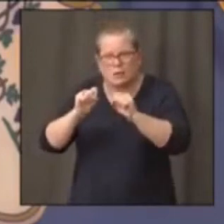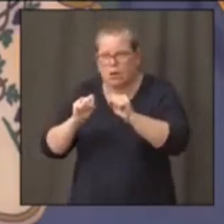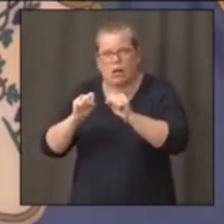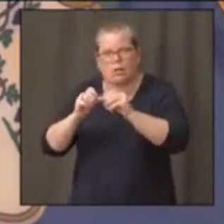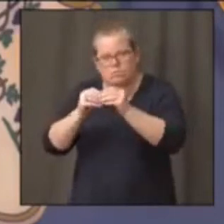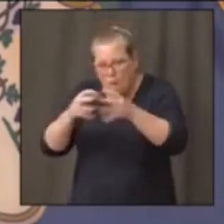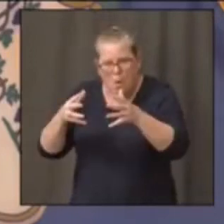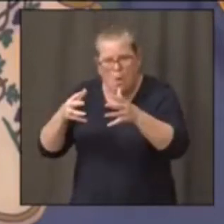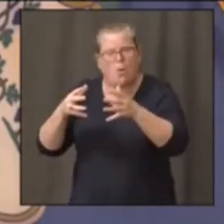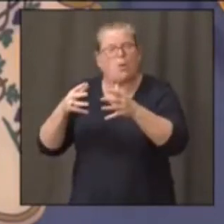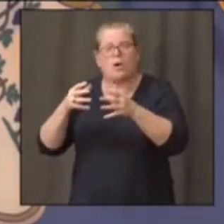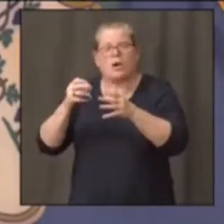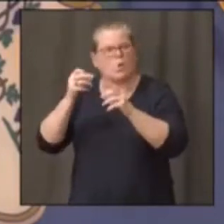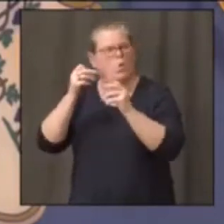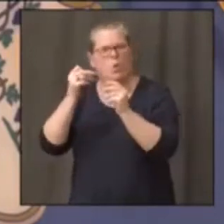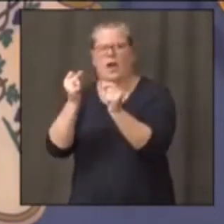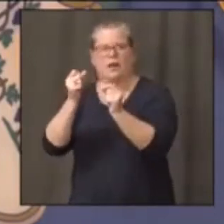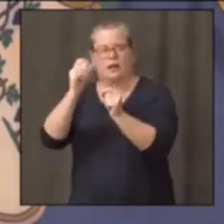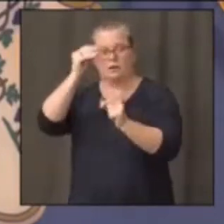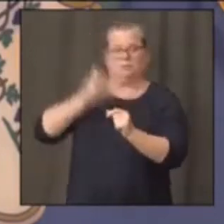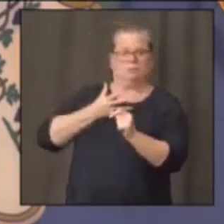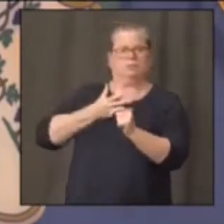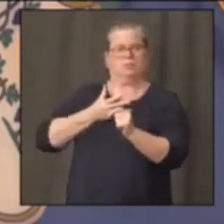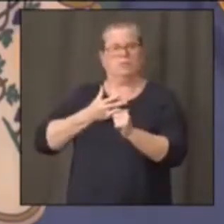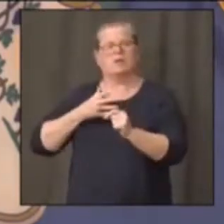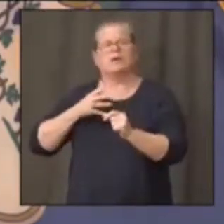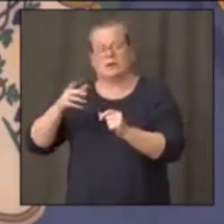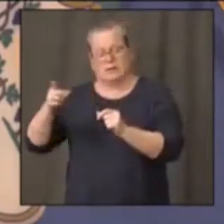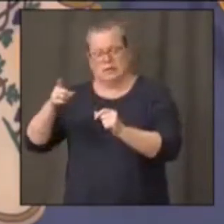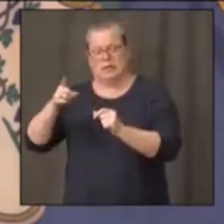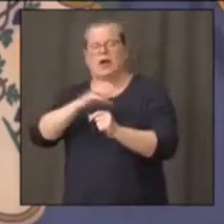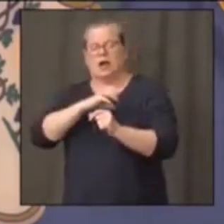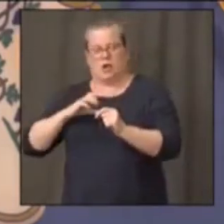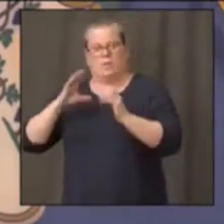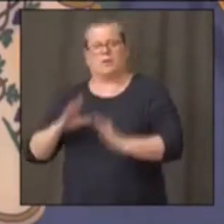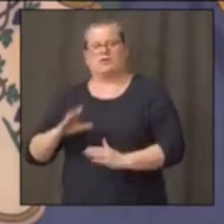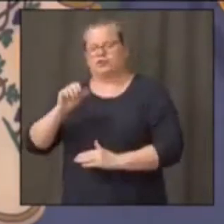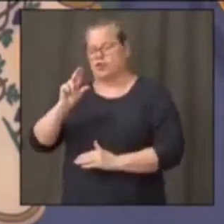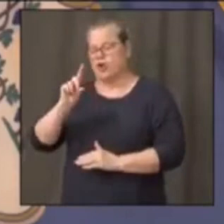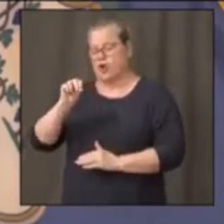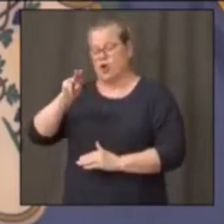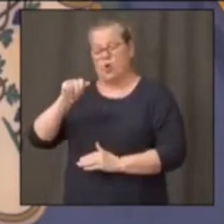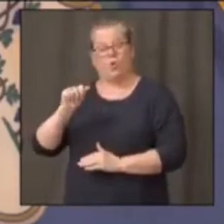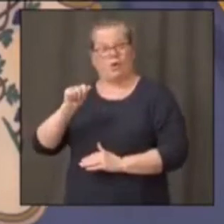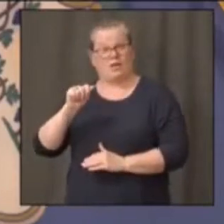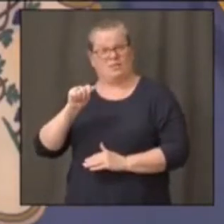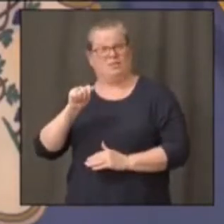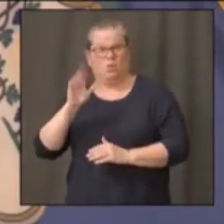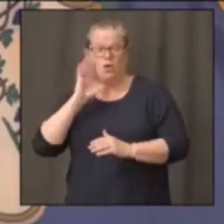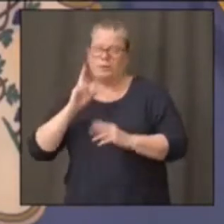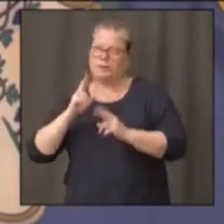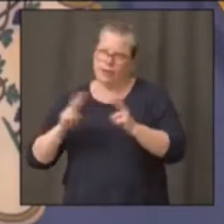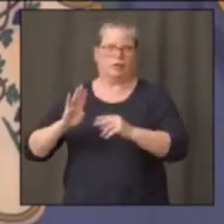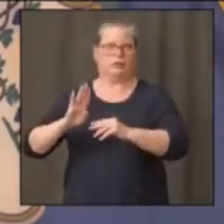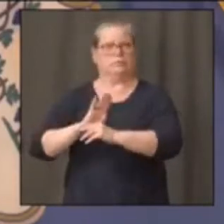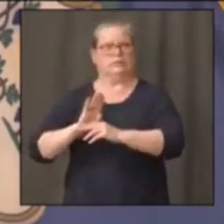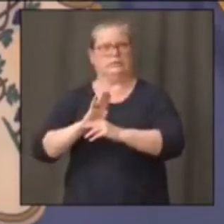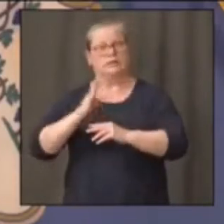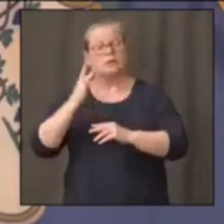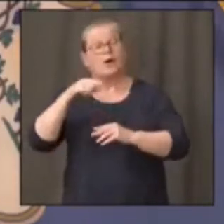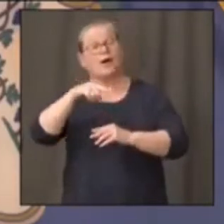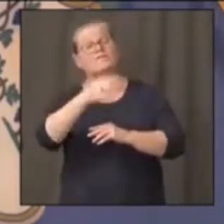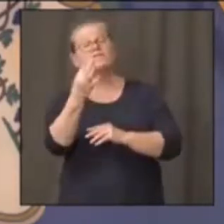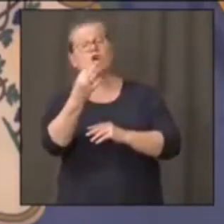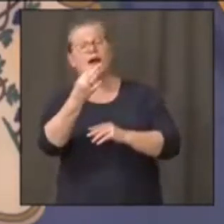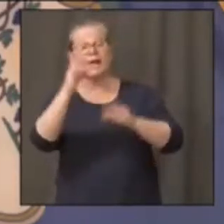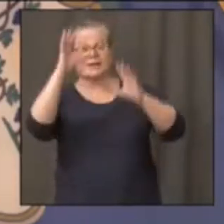necessary. Miguel is going to be very busy because on Friday, just a few days from now, we're going to hear from the superintendents.